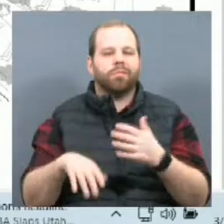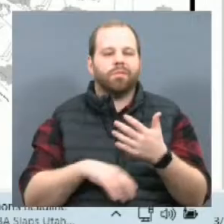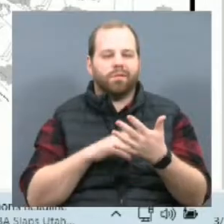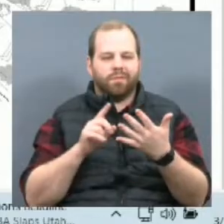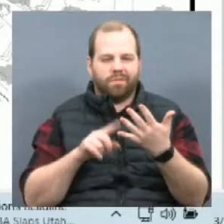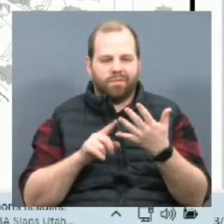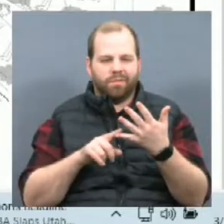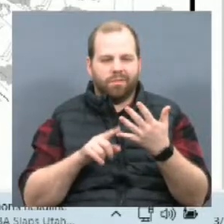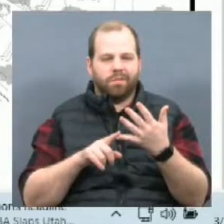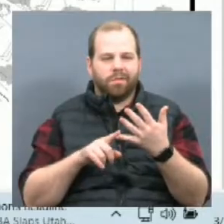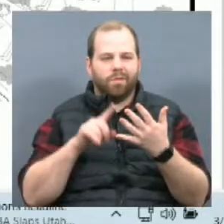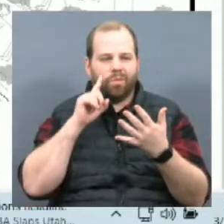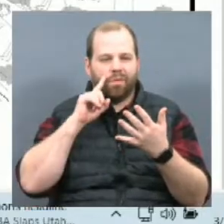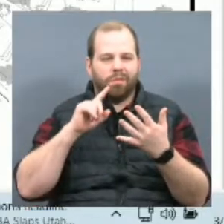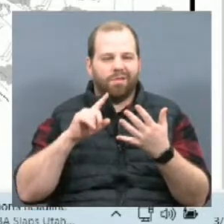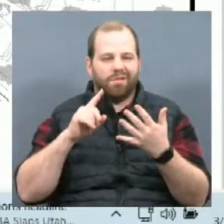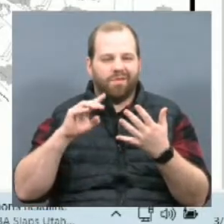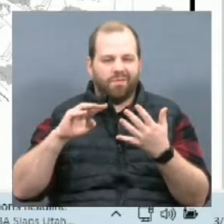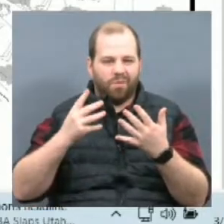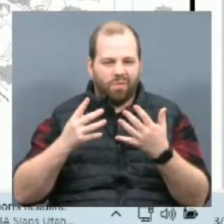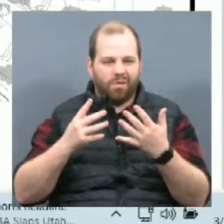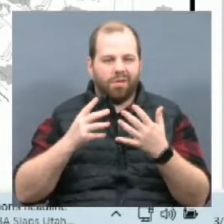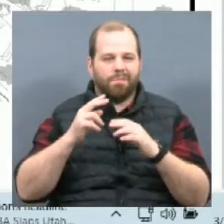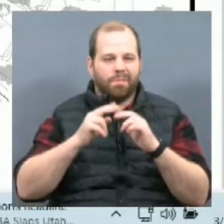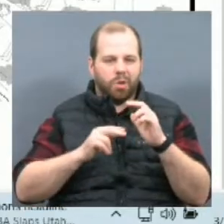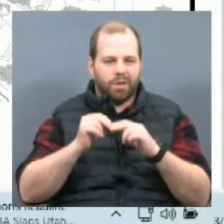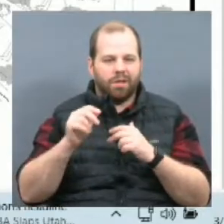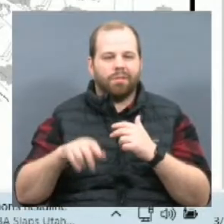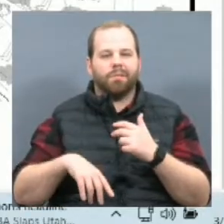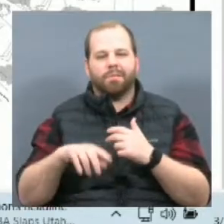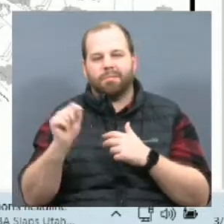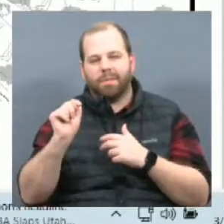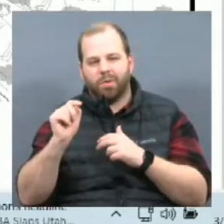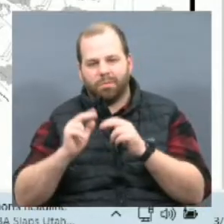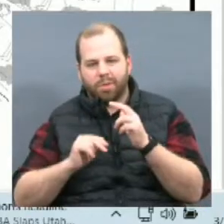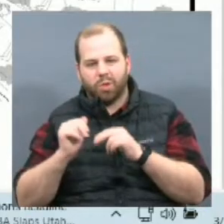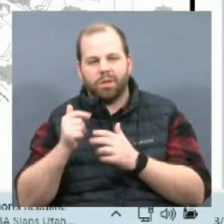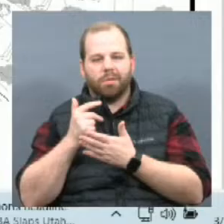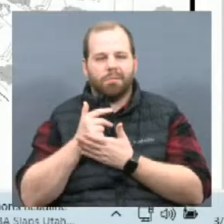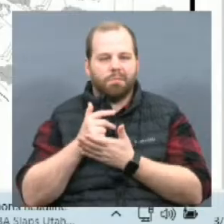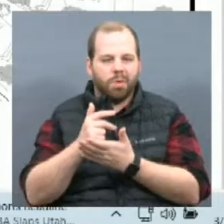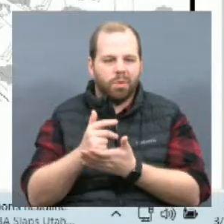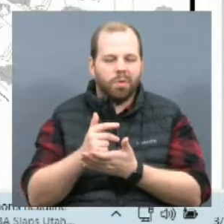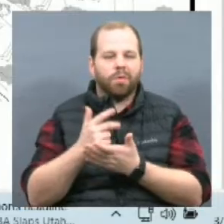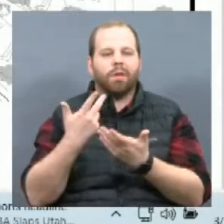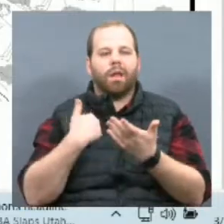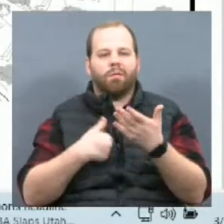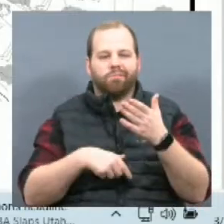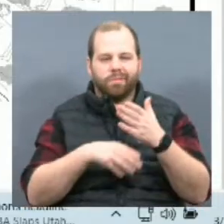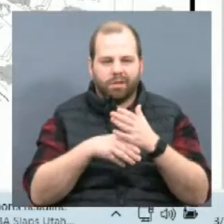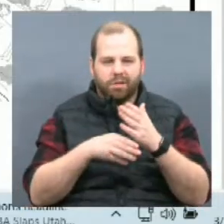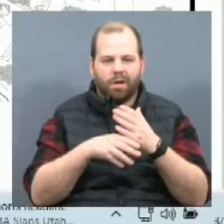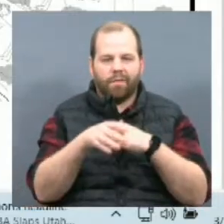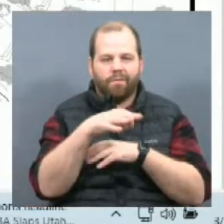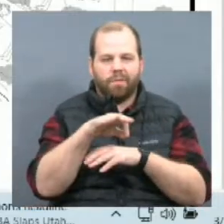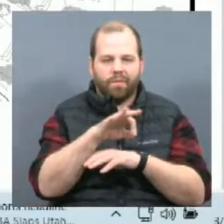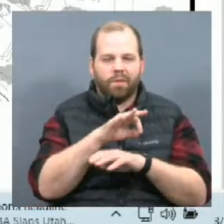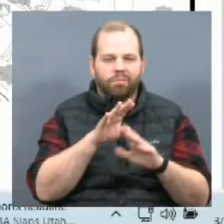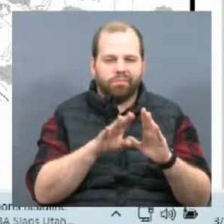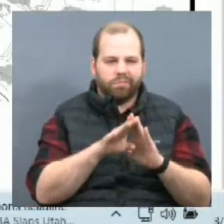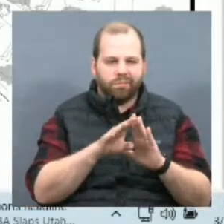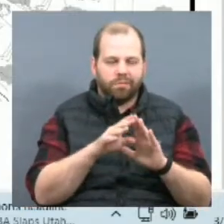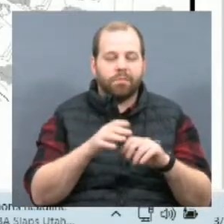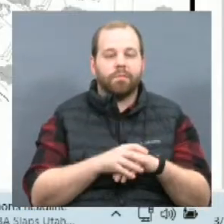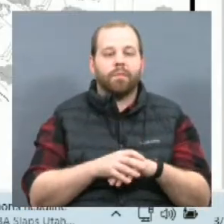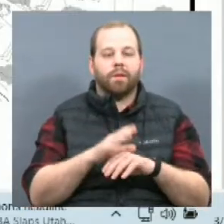constructing the fourth structure, restroom building, finishing the parking, roads, and constructing the soccer field. Hours of operation